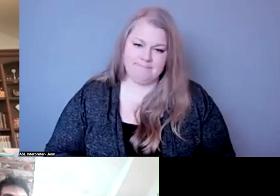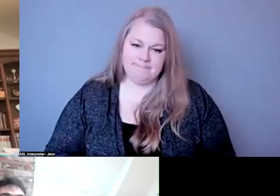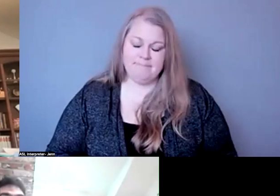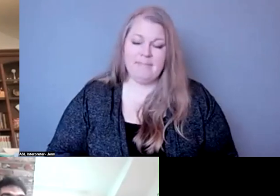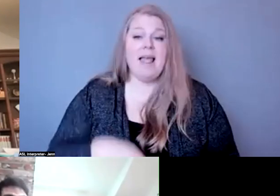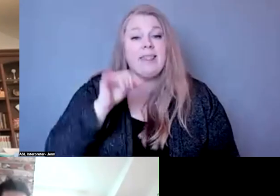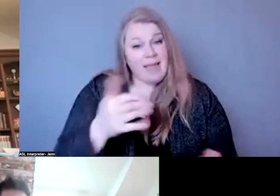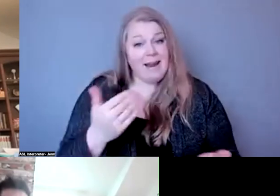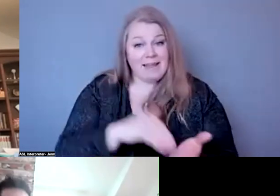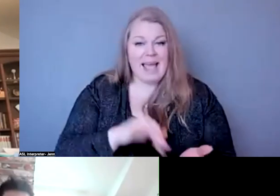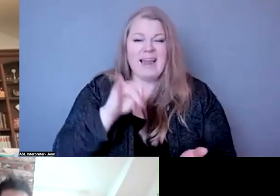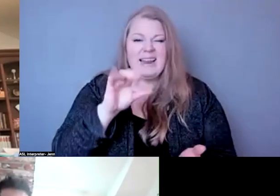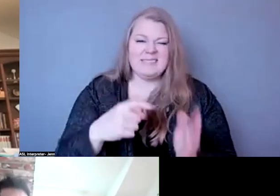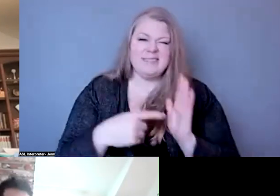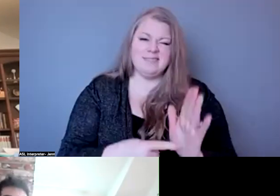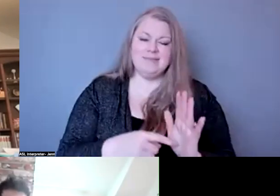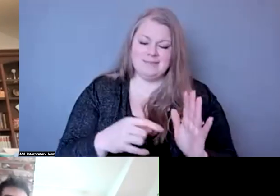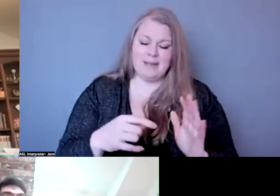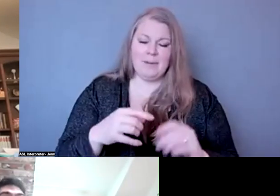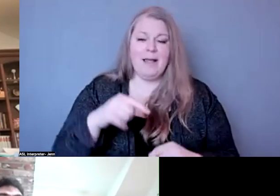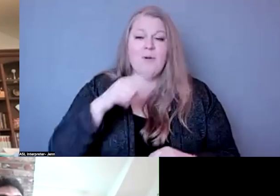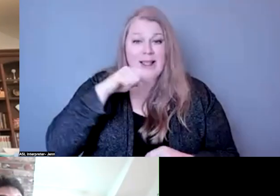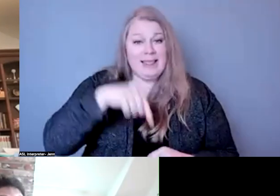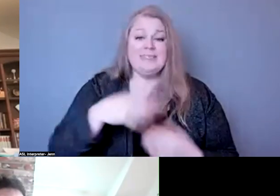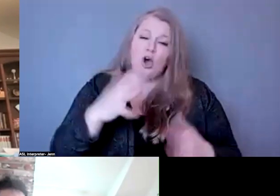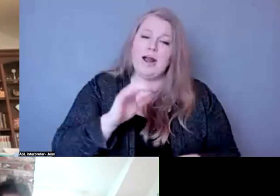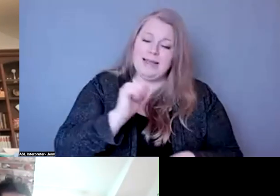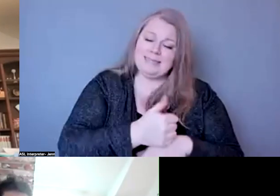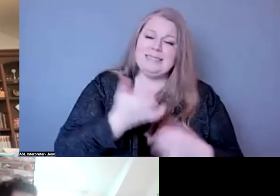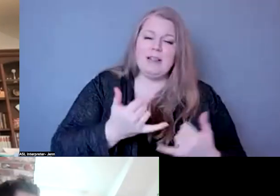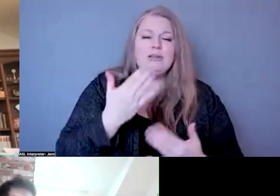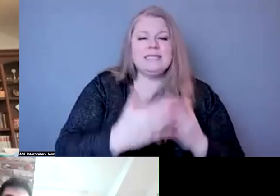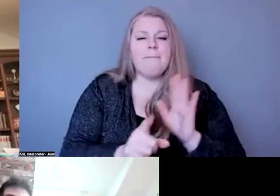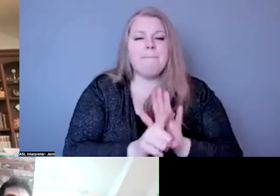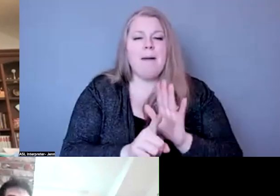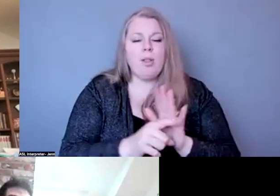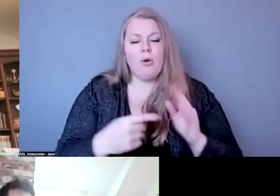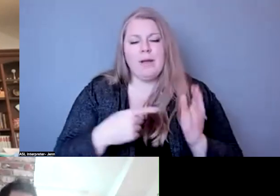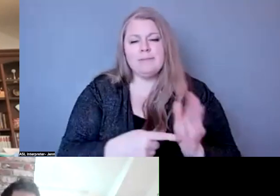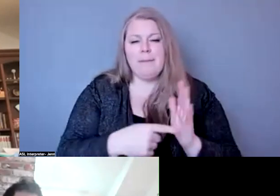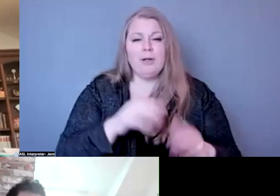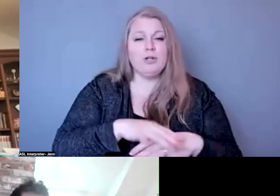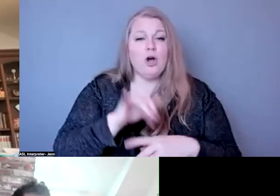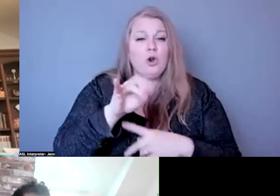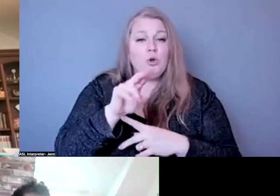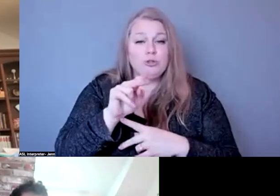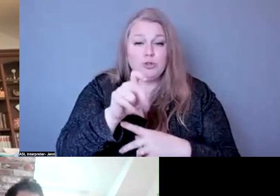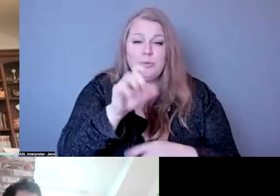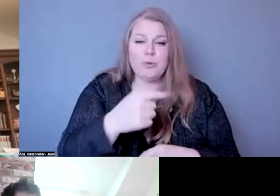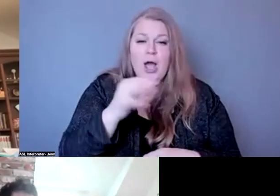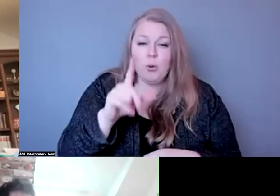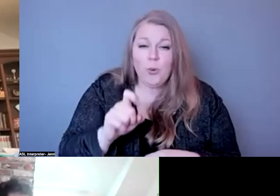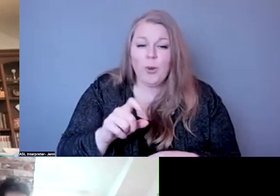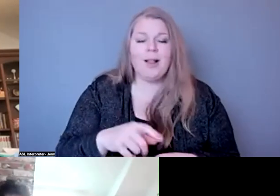That again is a toy example because frankly that exists today. There's some popular examples going around on YouTube. You can Google this, where,